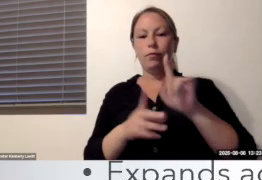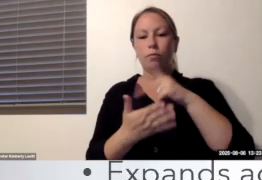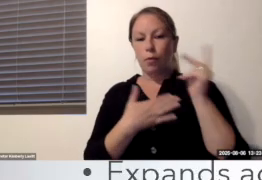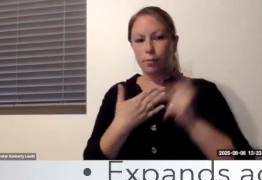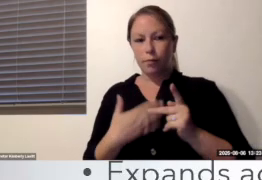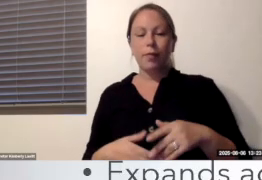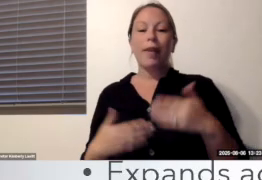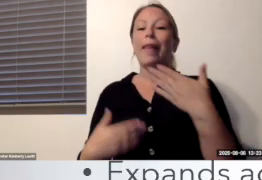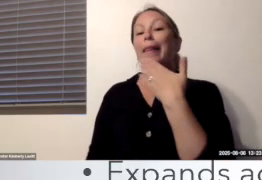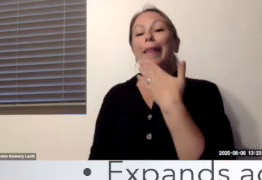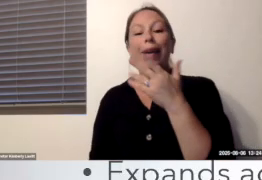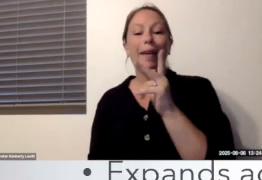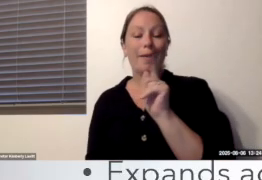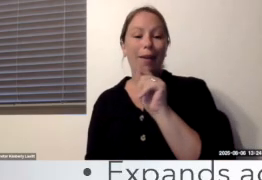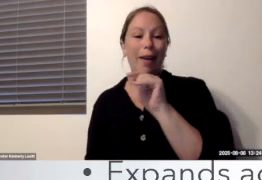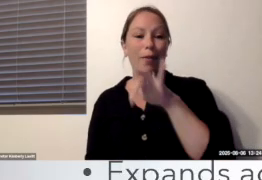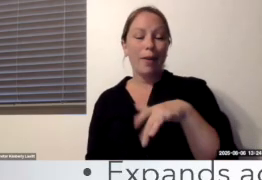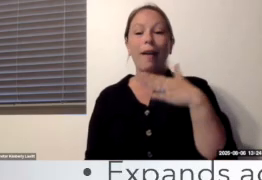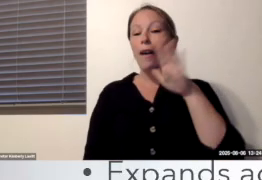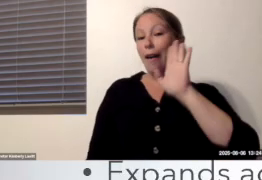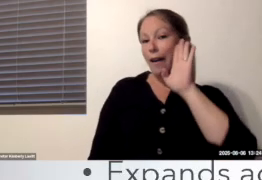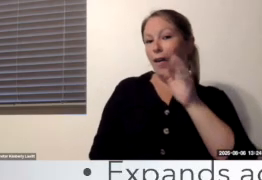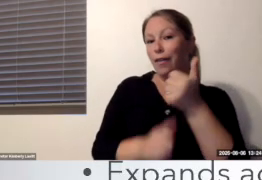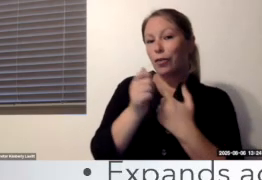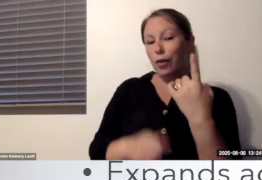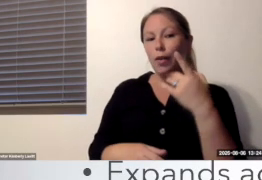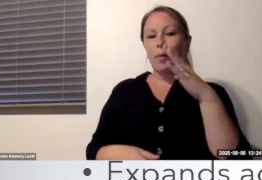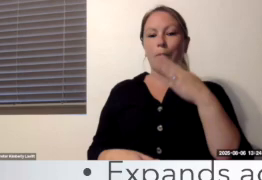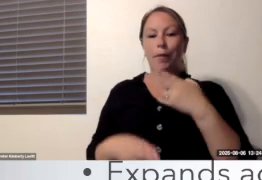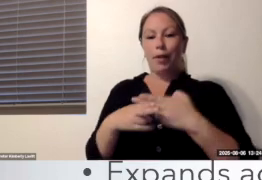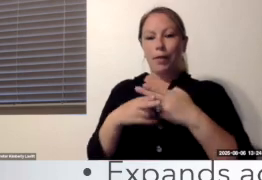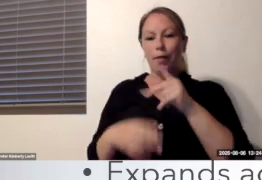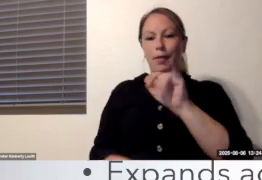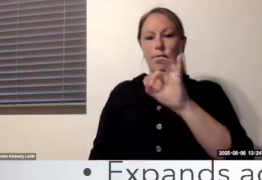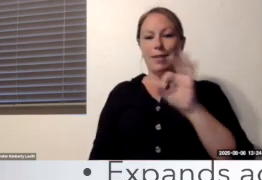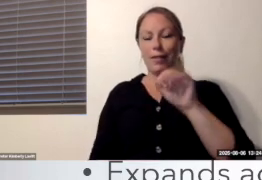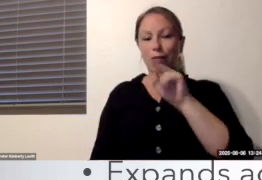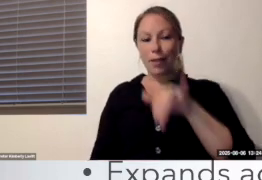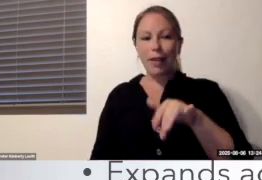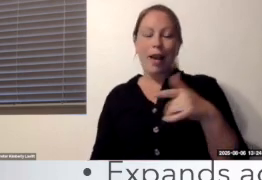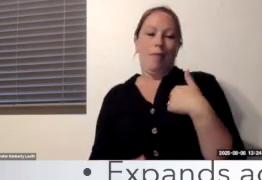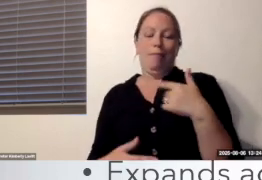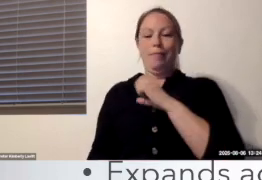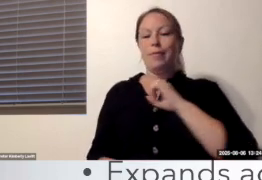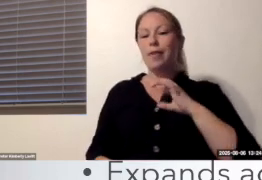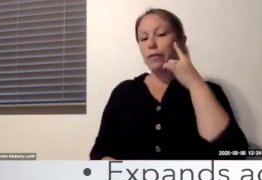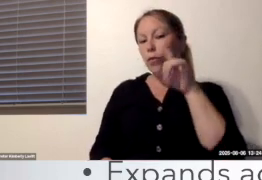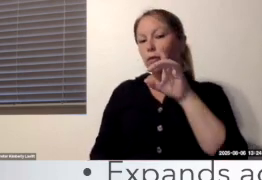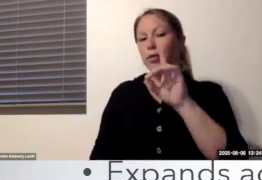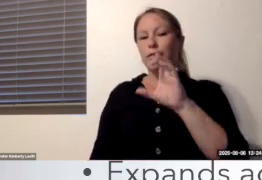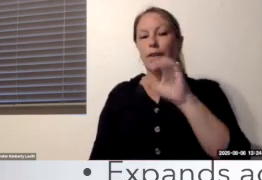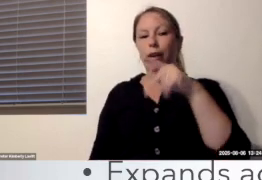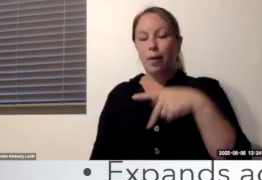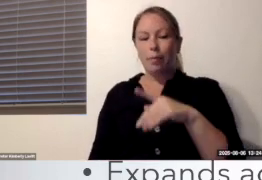Thank you, Catherine. Hi, everyone. My name is Tiffany Nguyen. I'm one of the staffers over on DCAP. So just as a